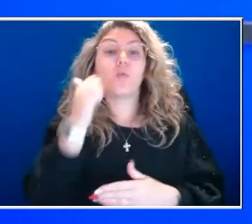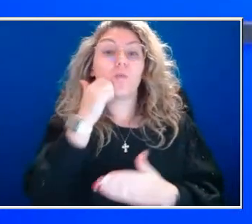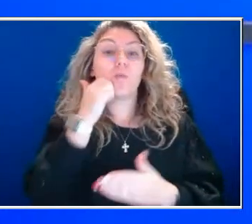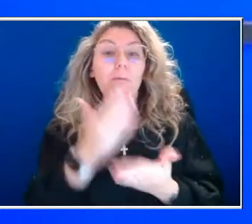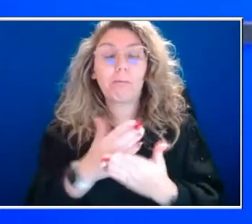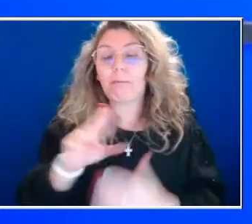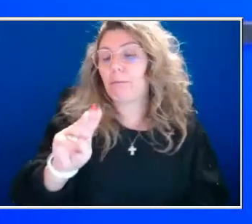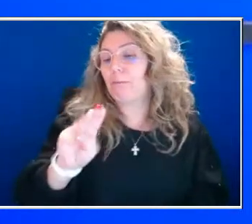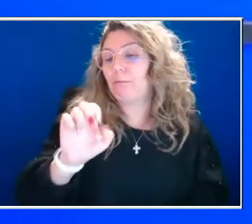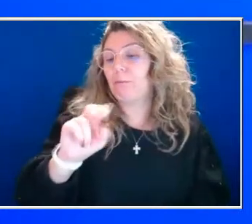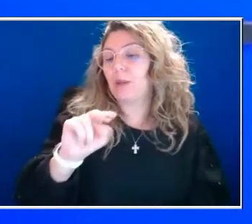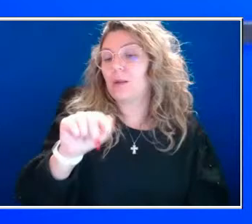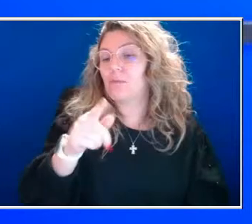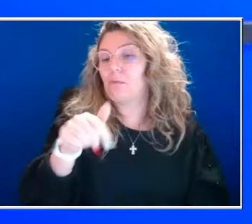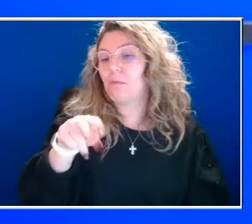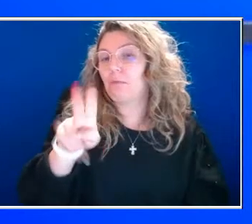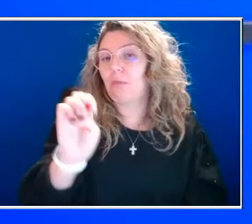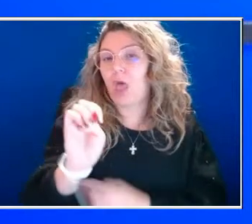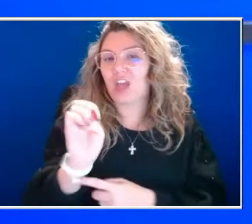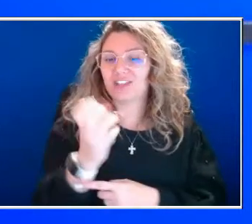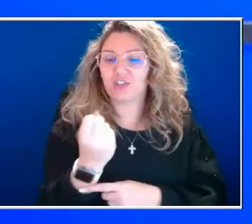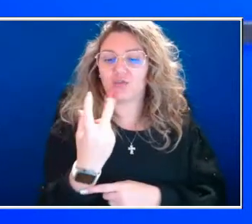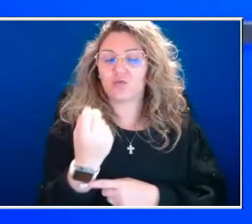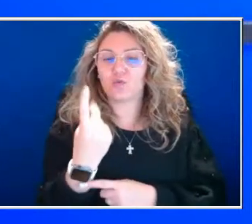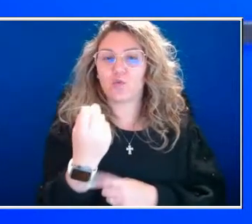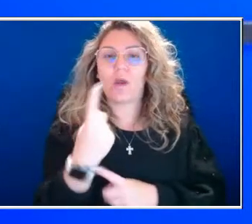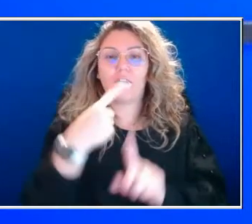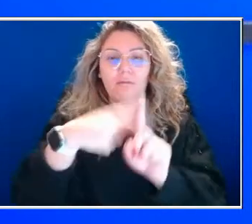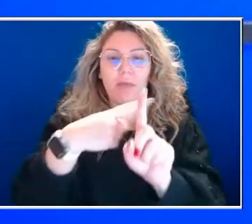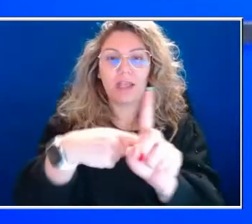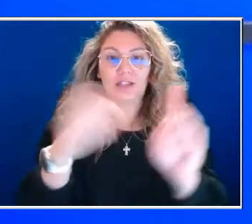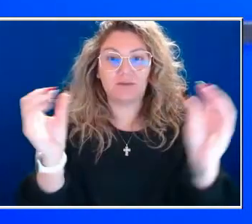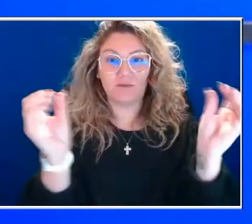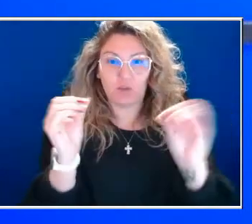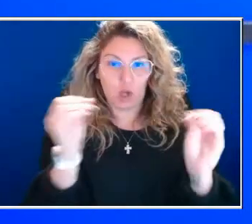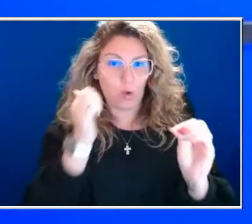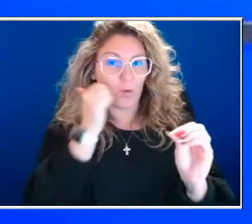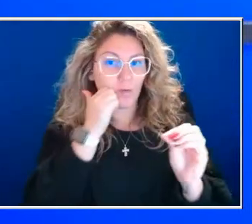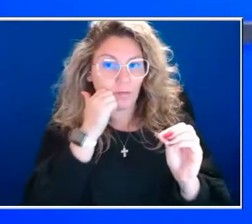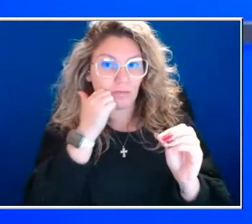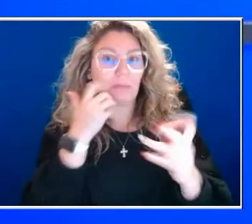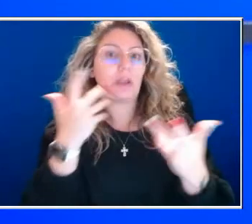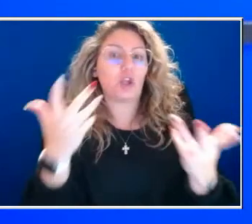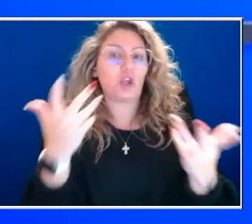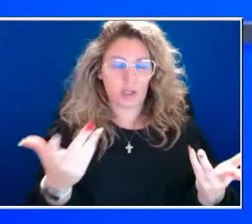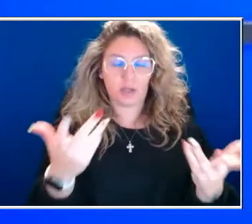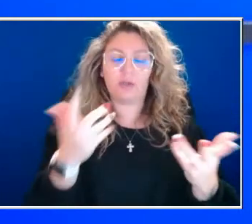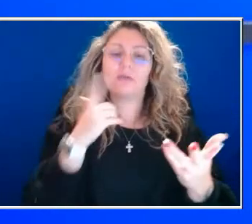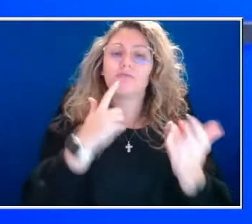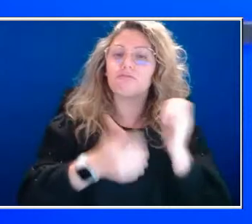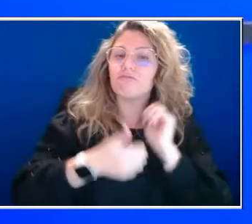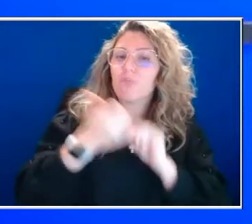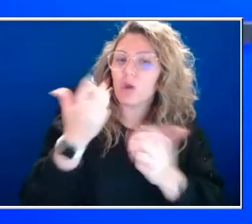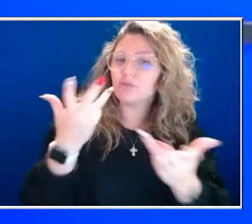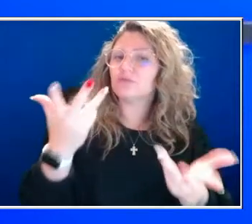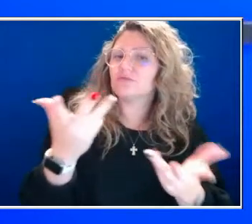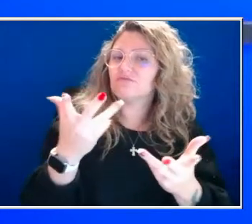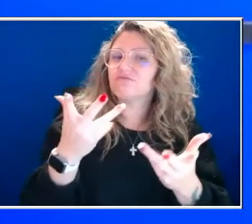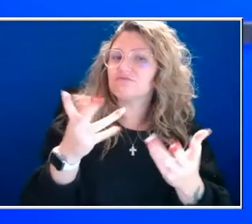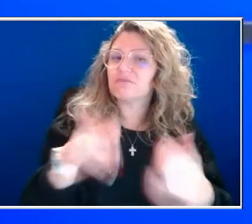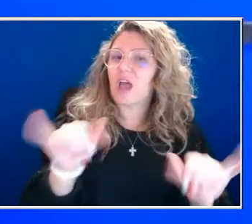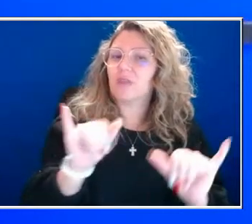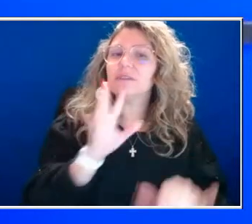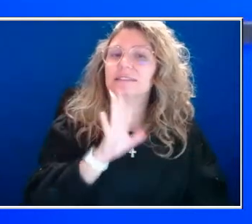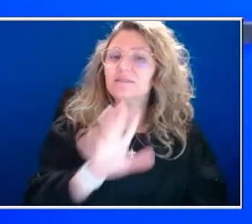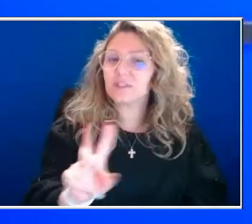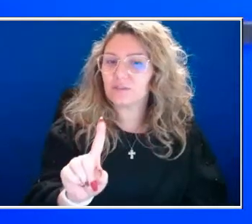define that by 12 months of no menstrual periods. And for most women in the United States, the average age of that is 51. We consider menopause to